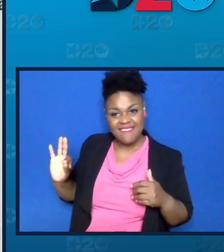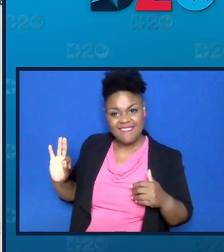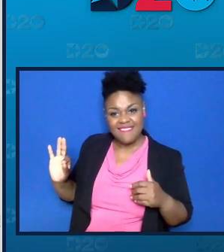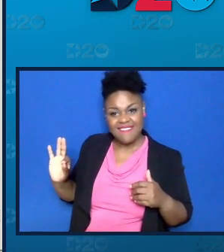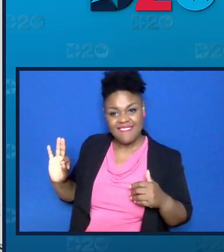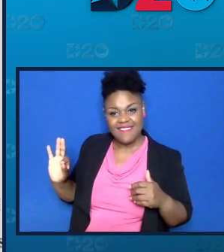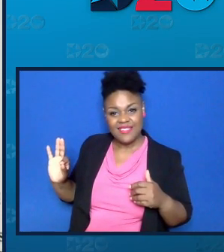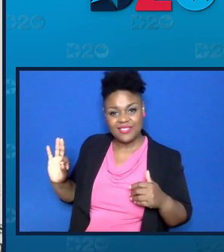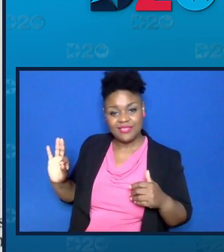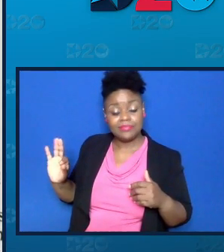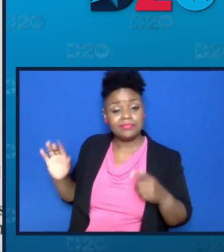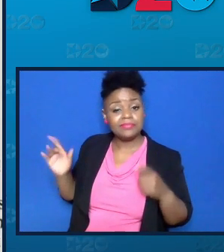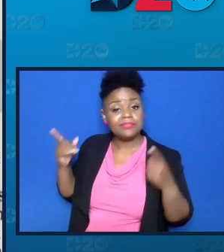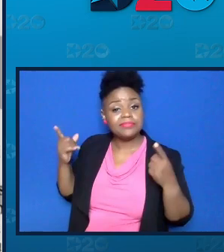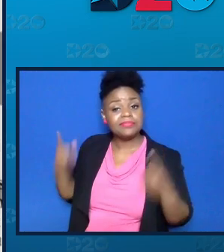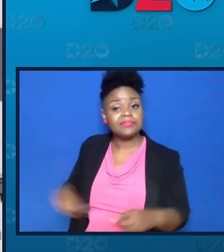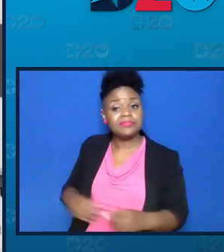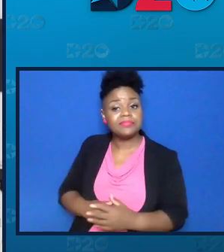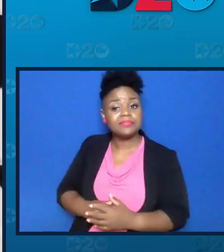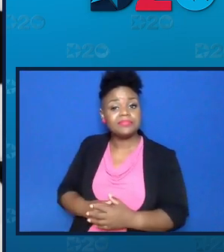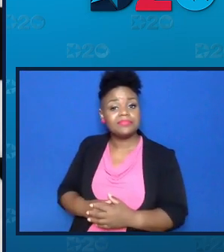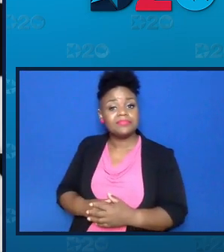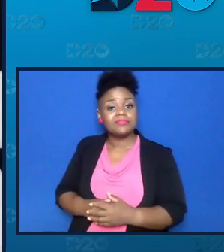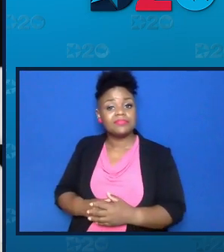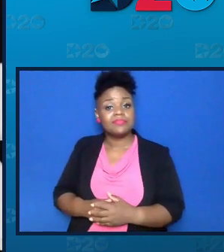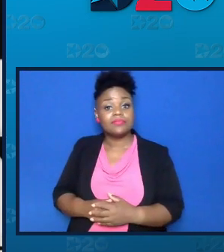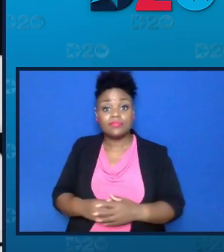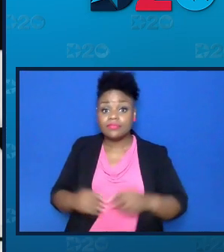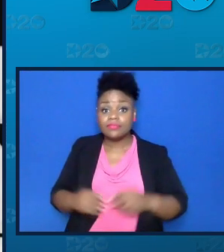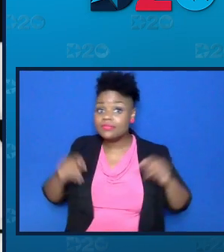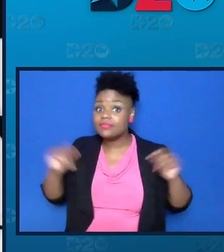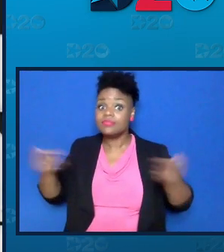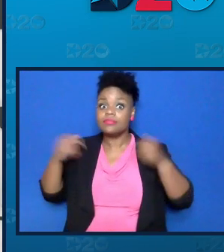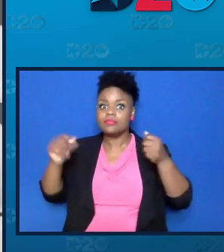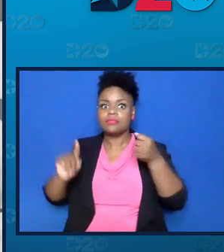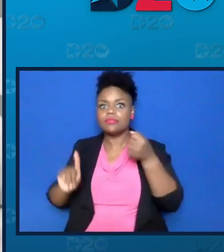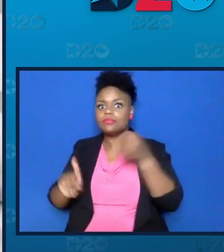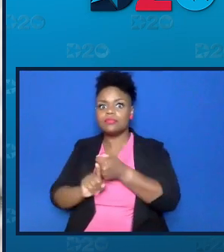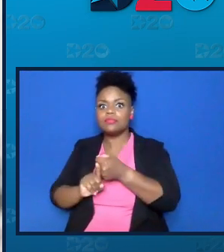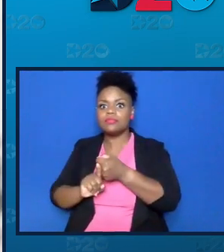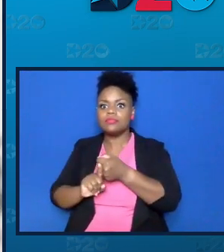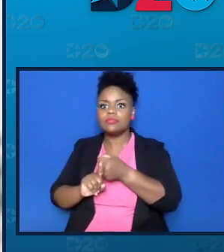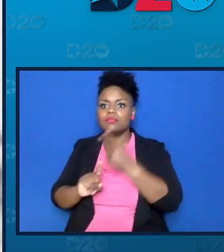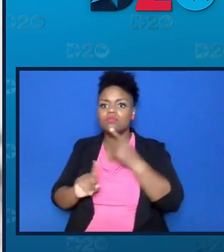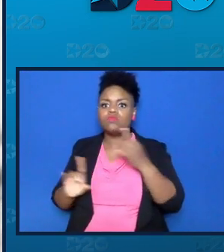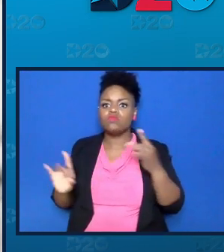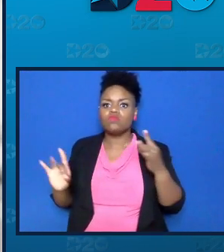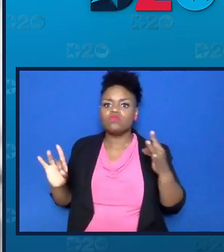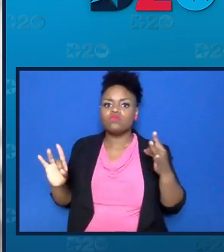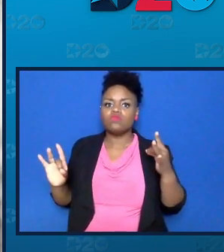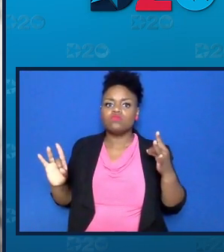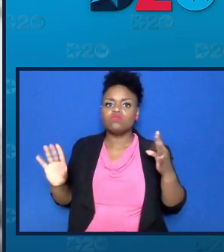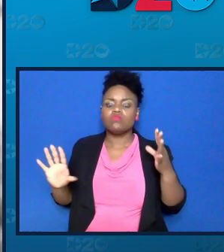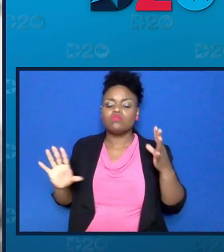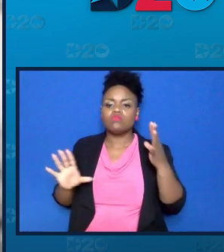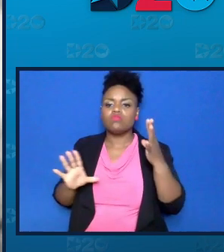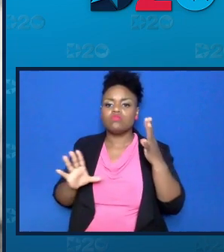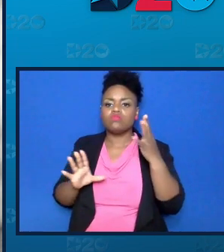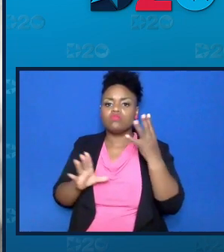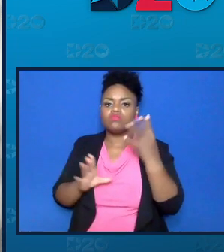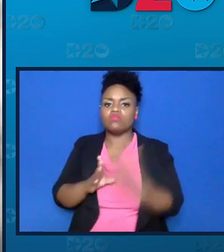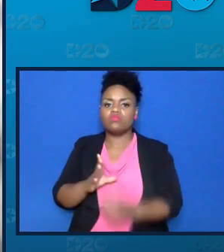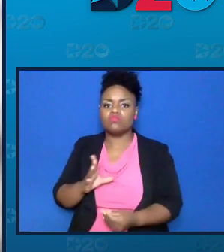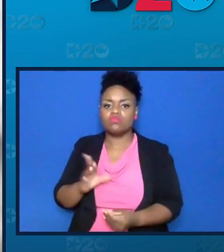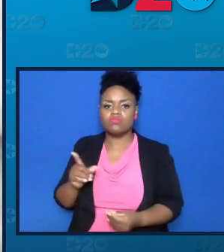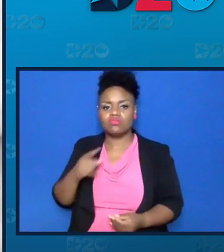But exhilaration soon turned to tragedy. I mean, it was clear he had decided that I'm not going to be a senator, that the